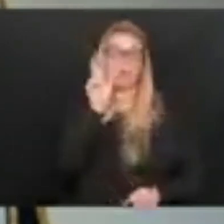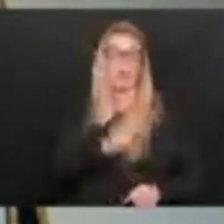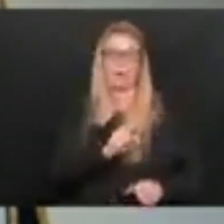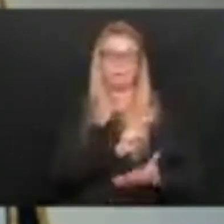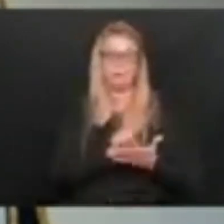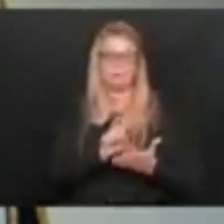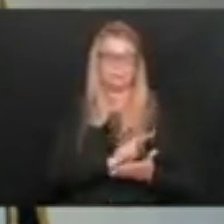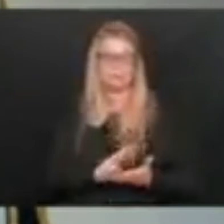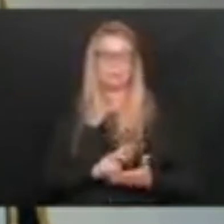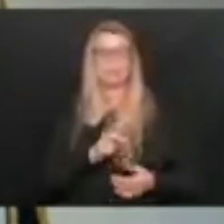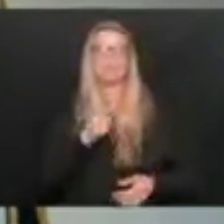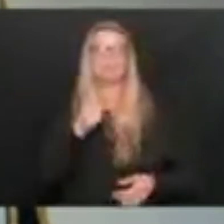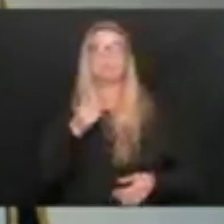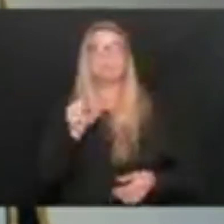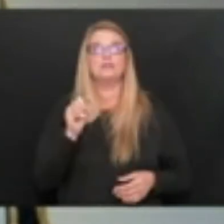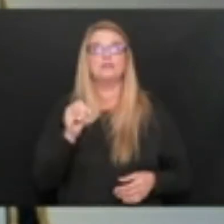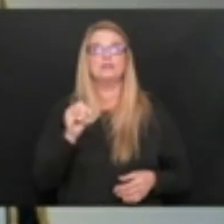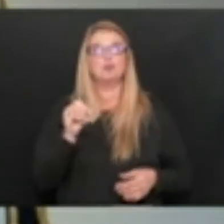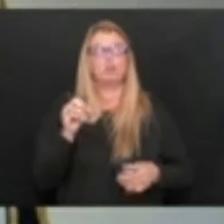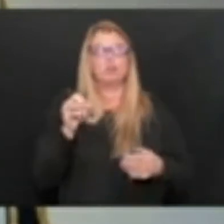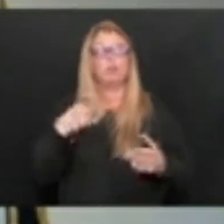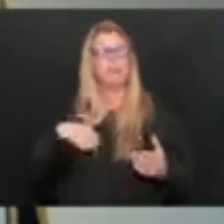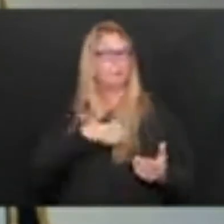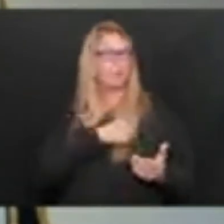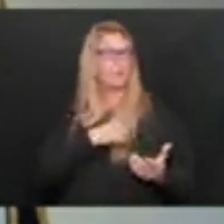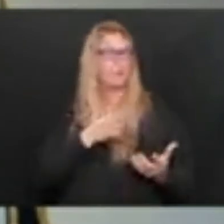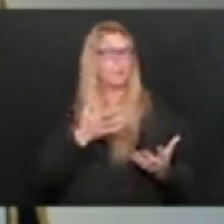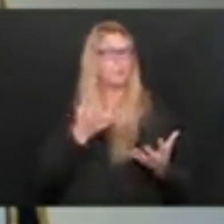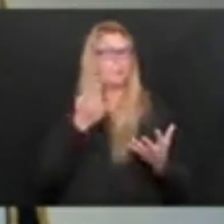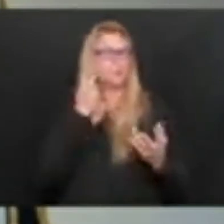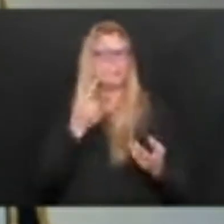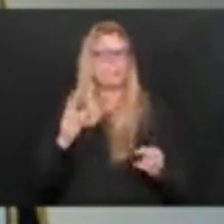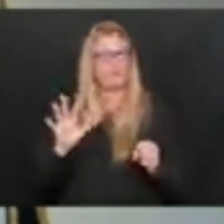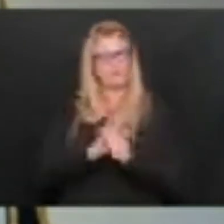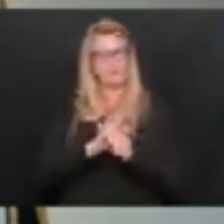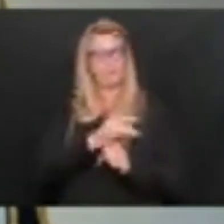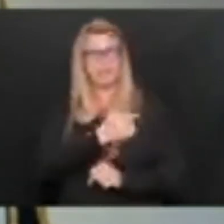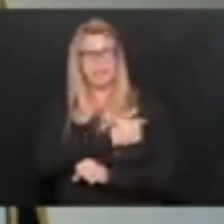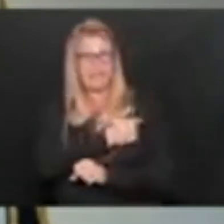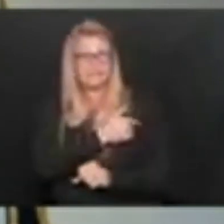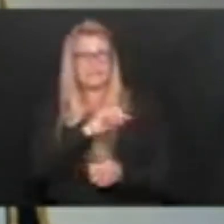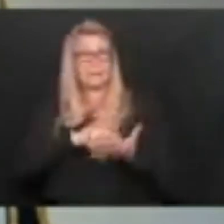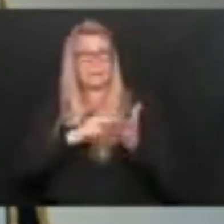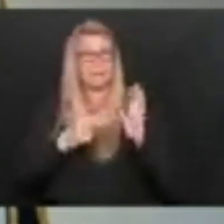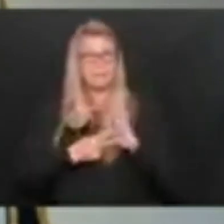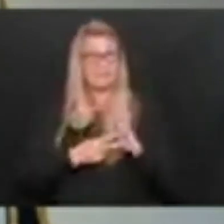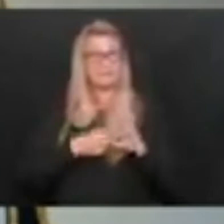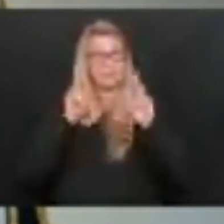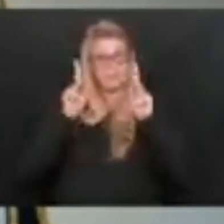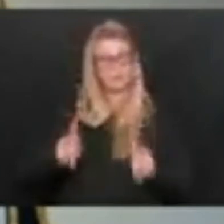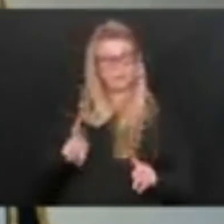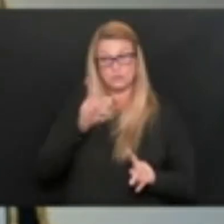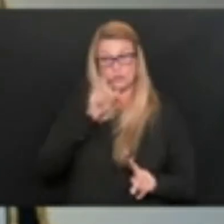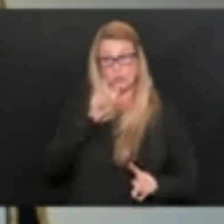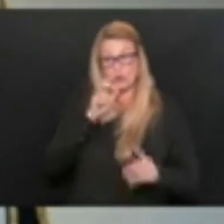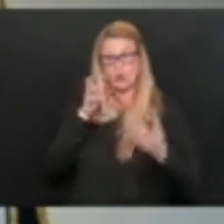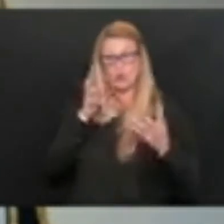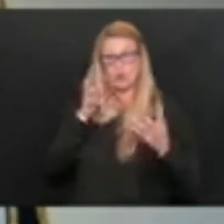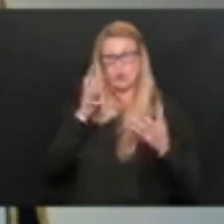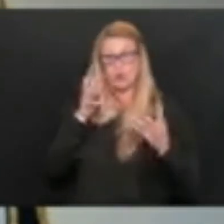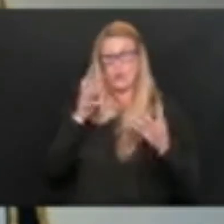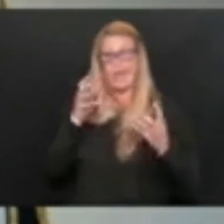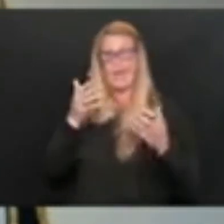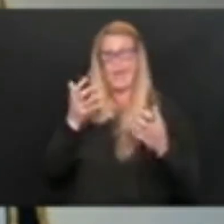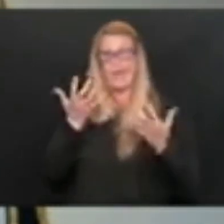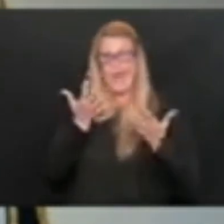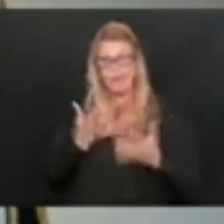assessed penalties for non-compliance. Fully vaccinated refers to an individual who is more than 2